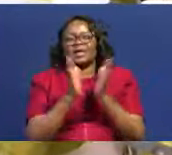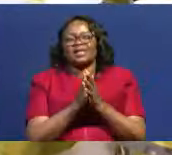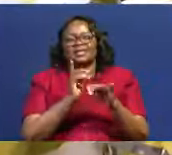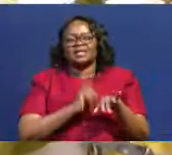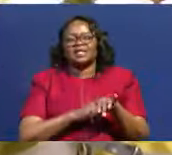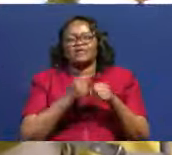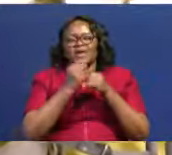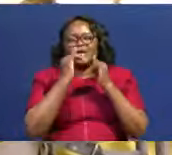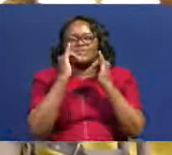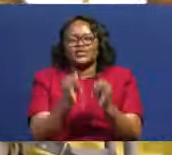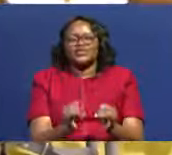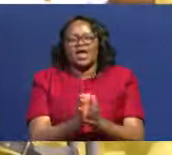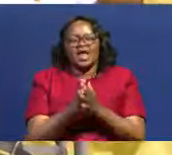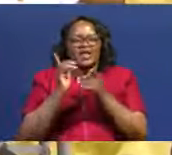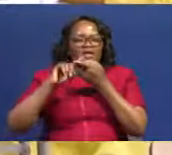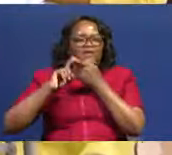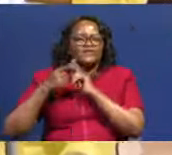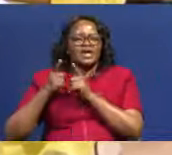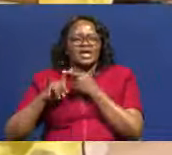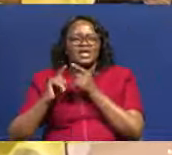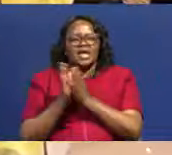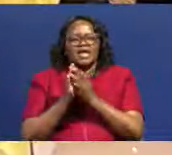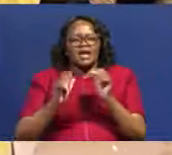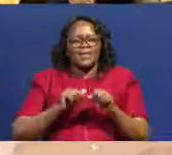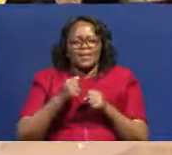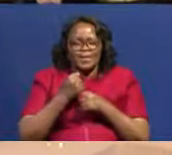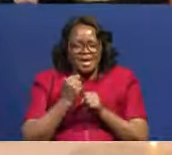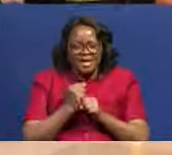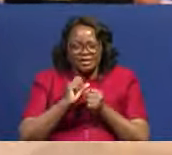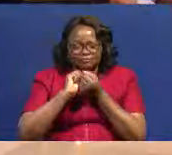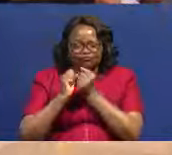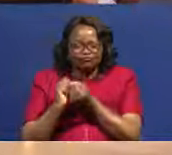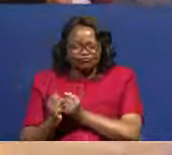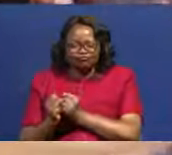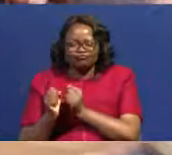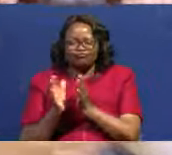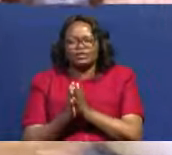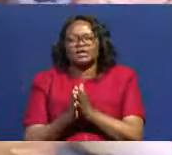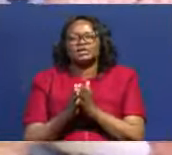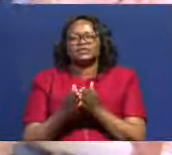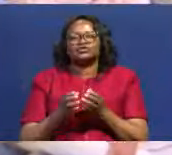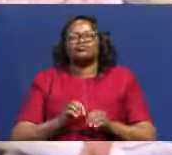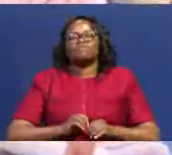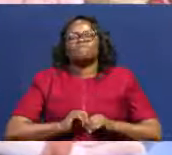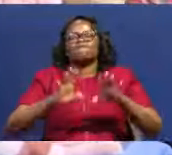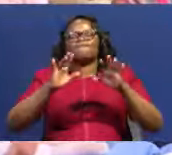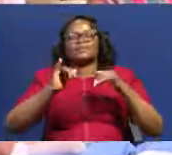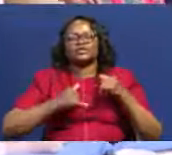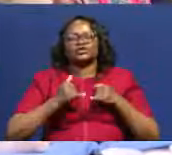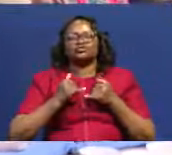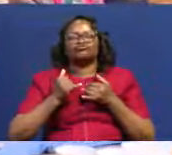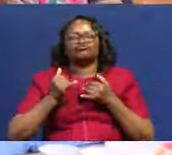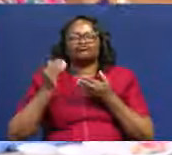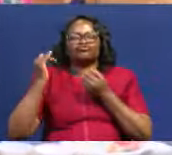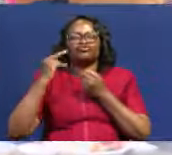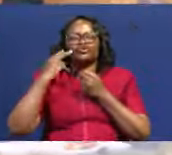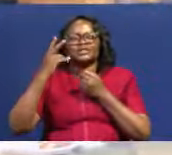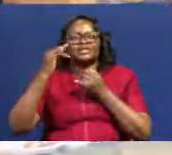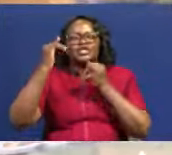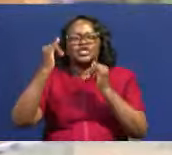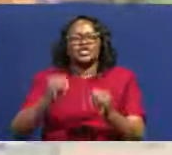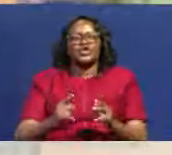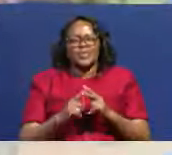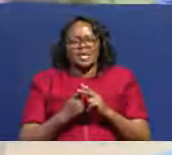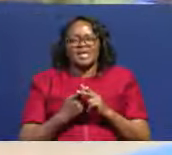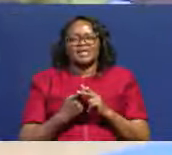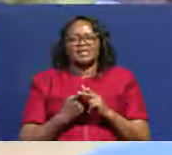of renewal and reflection. It's about making amends, spreading joy, and looking forward to new